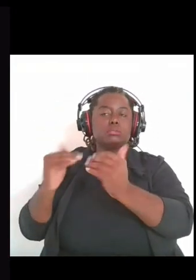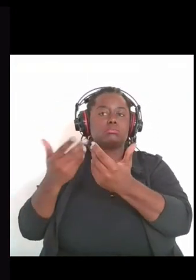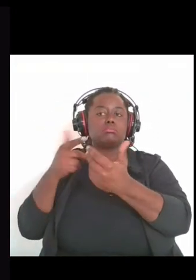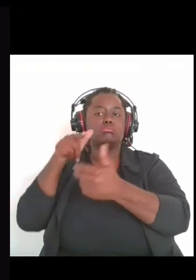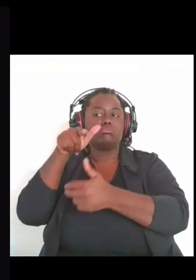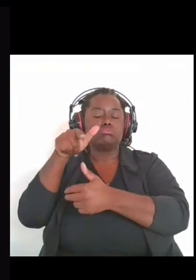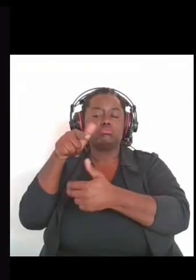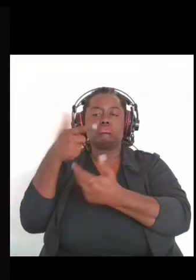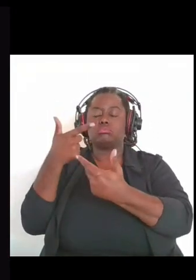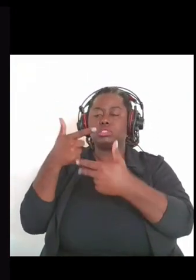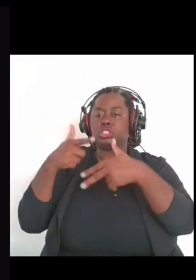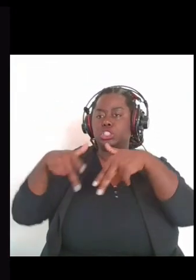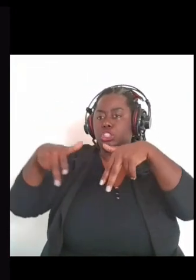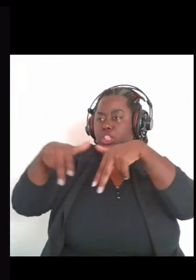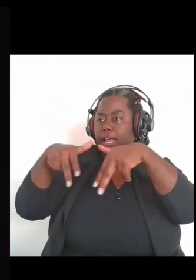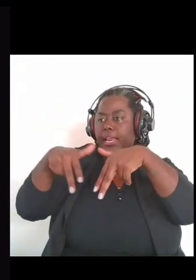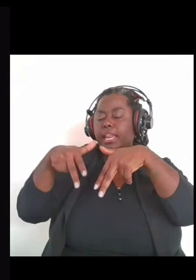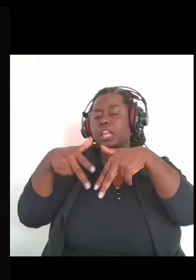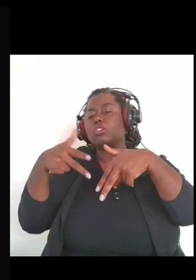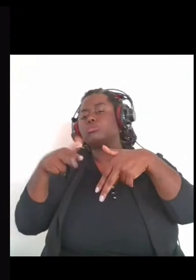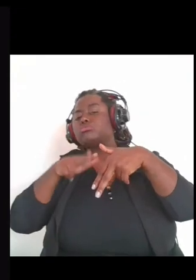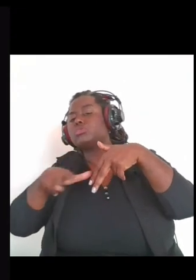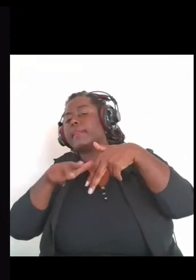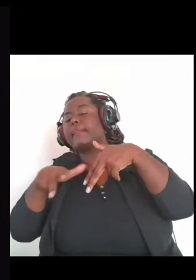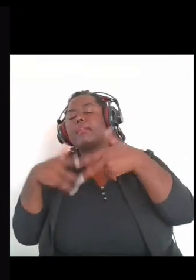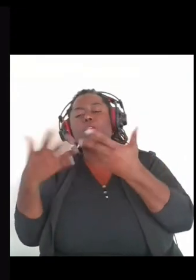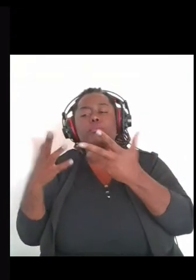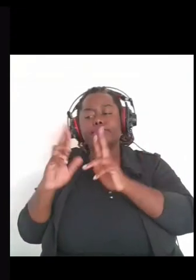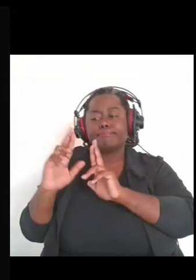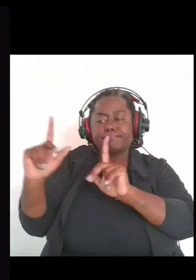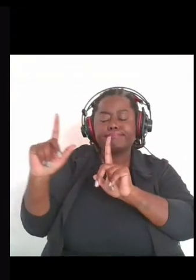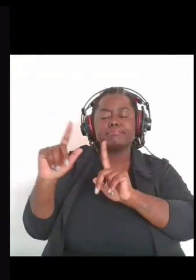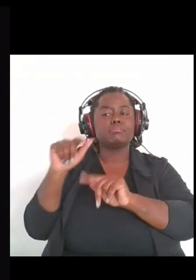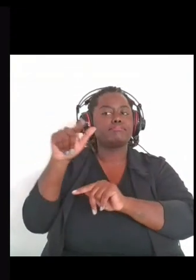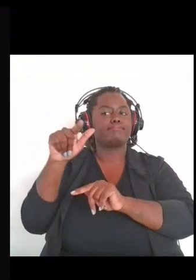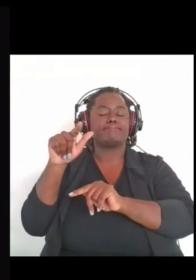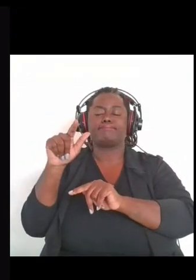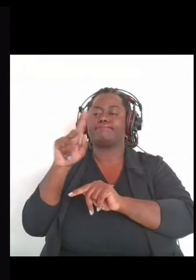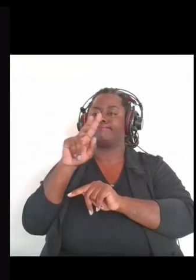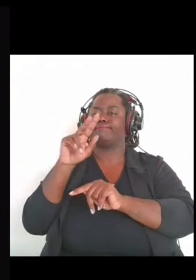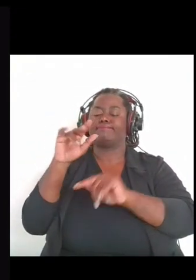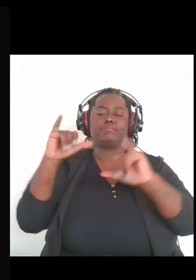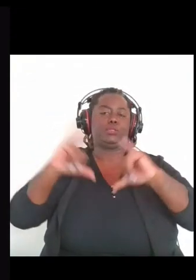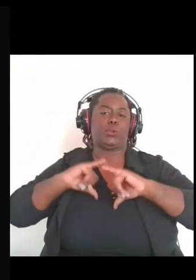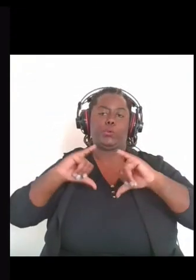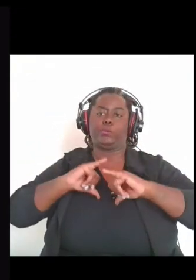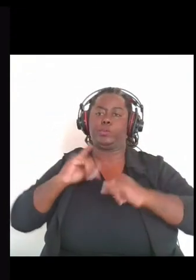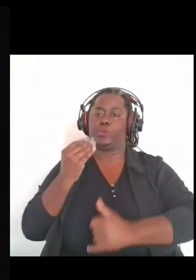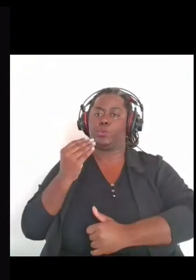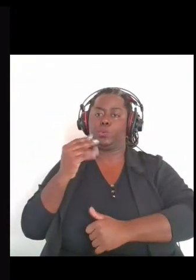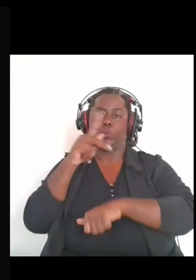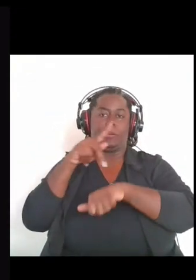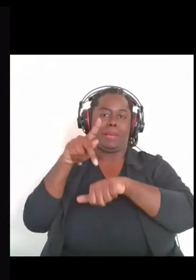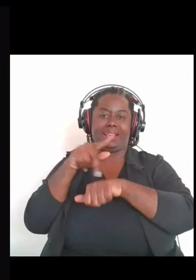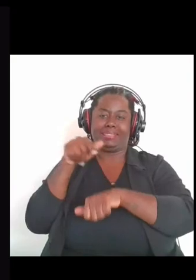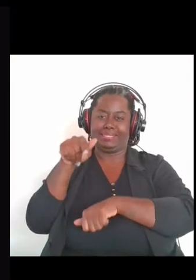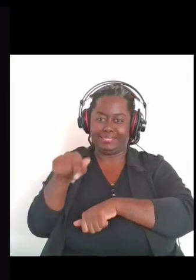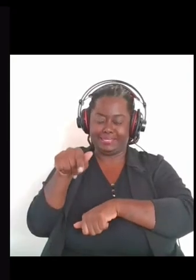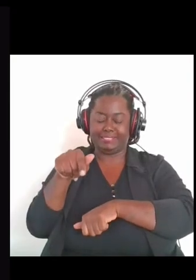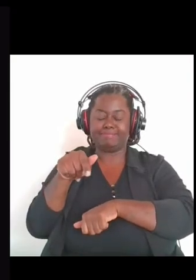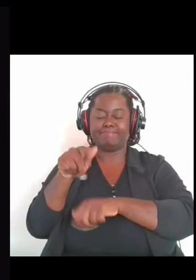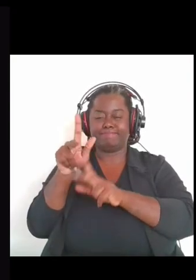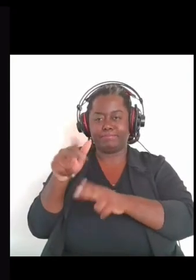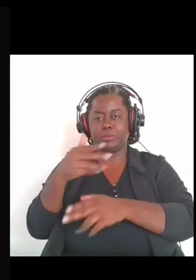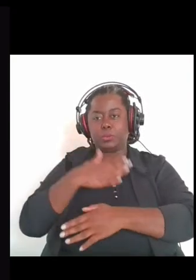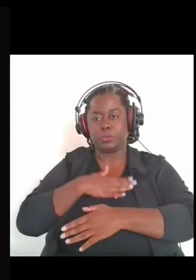really will be suffering a lot in a country like ours there is this is not in all